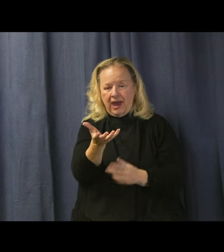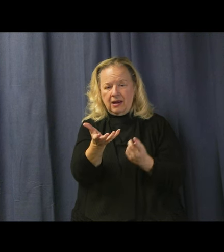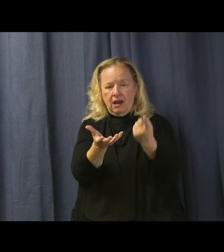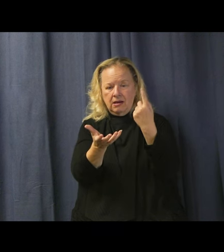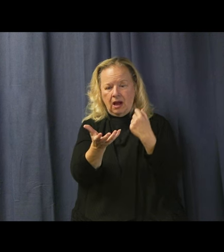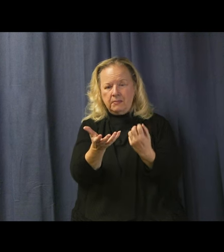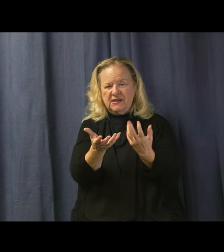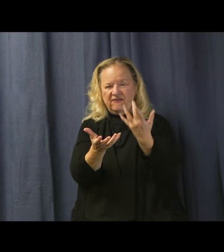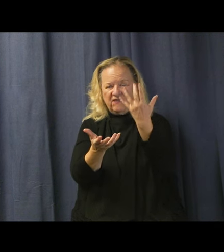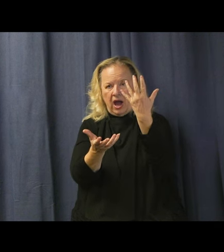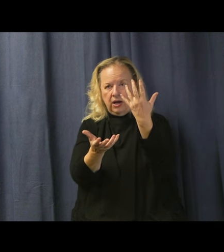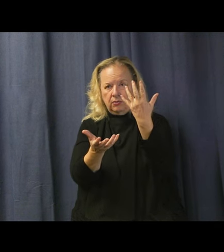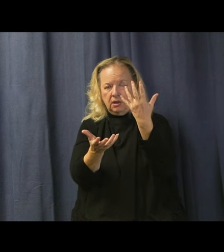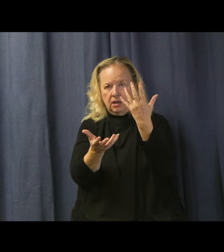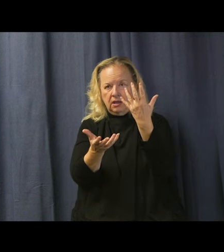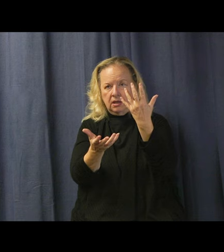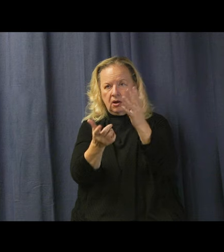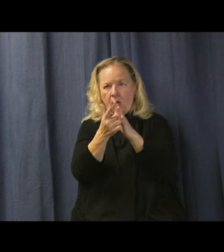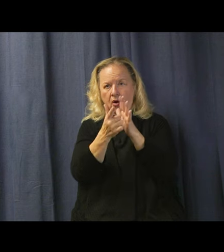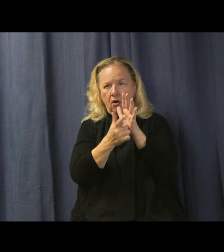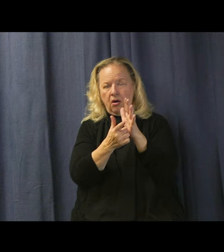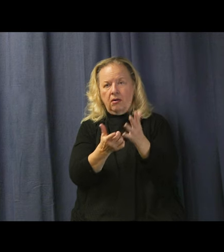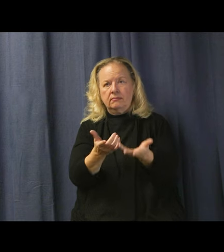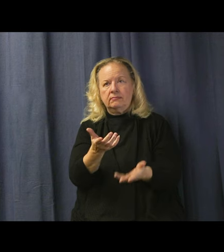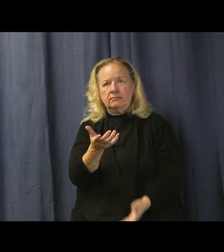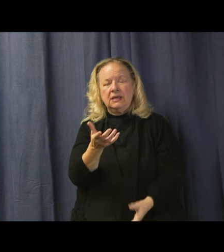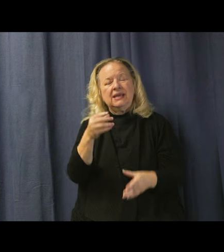comes a fiery law.